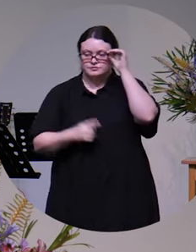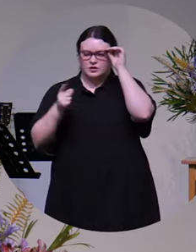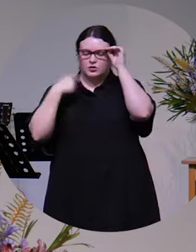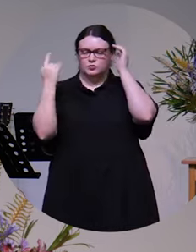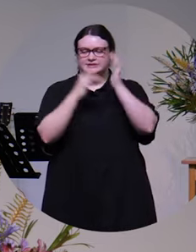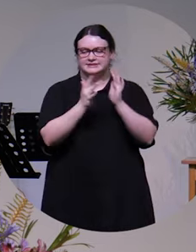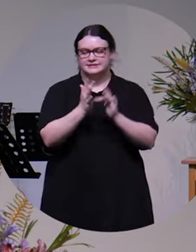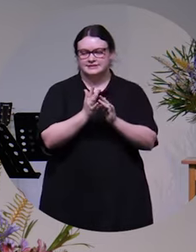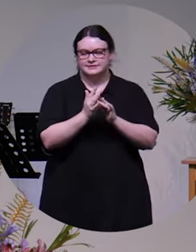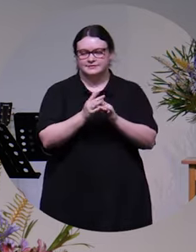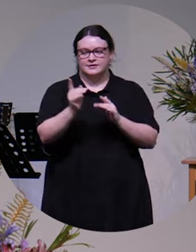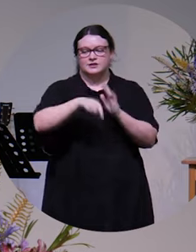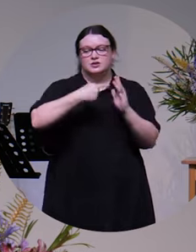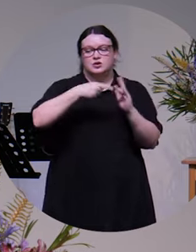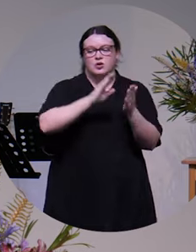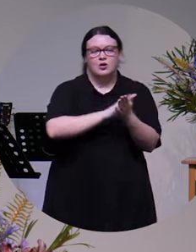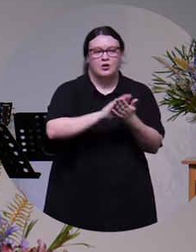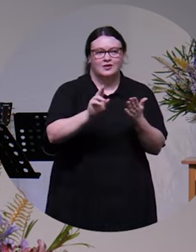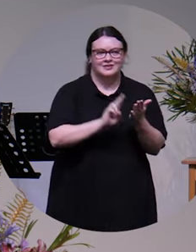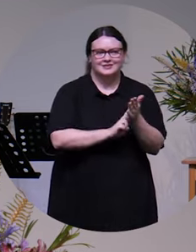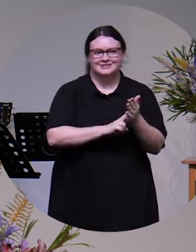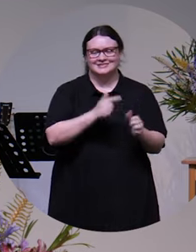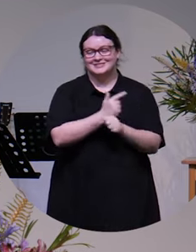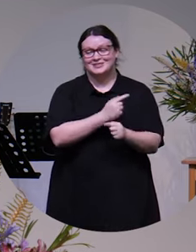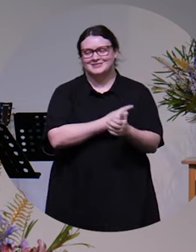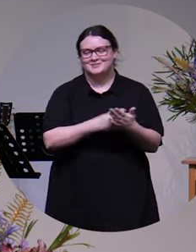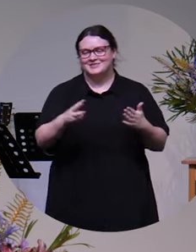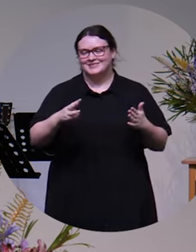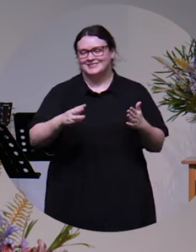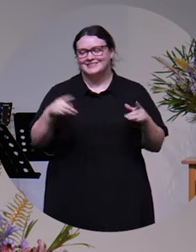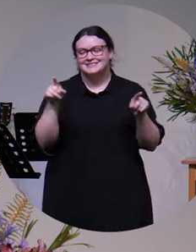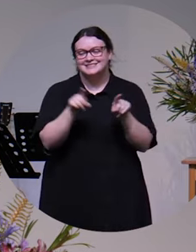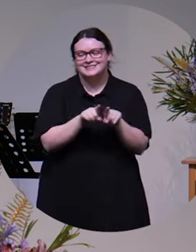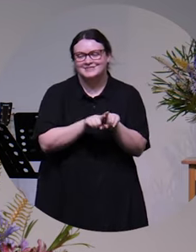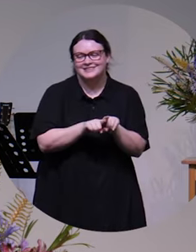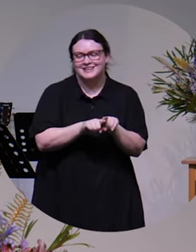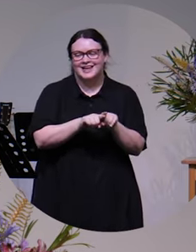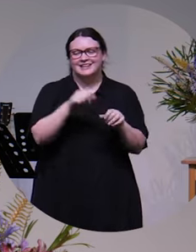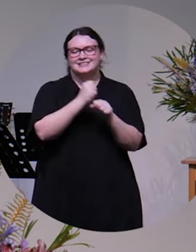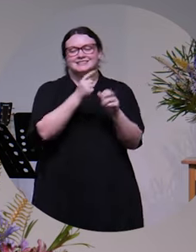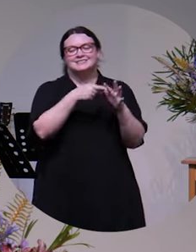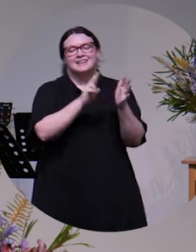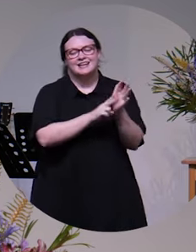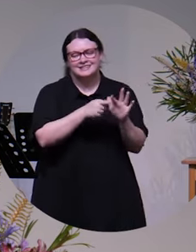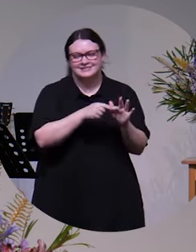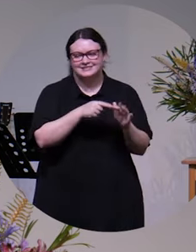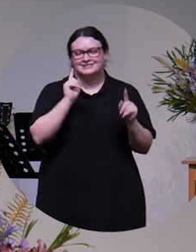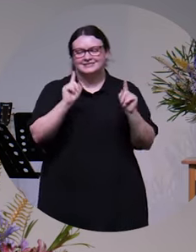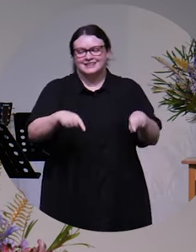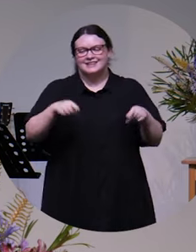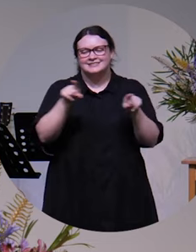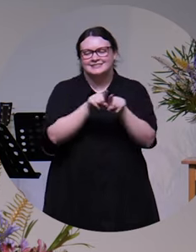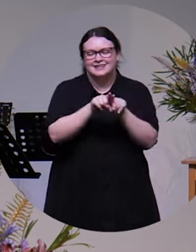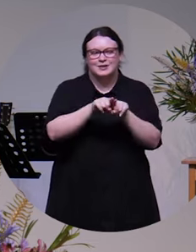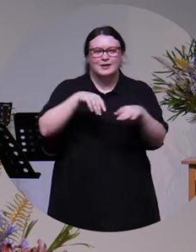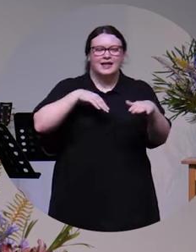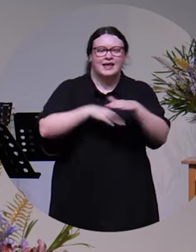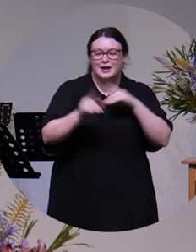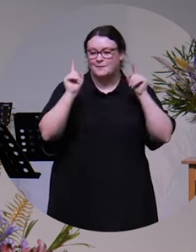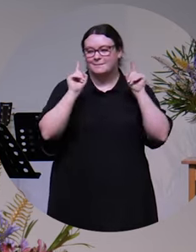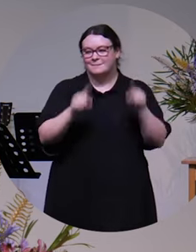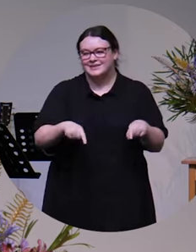beginning was the Word. And the Word was with God. And the Word was God.